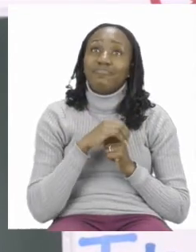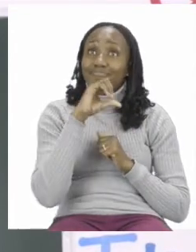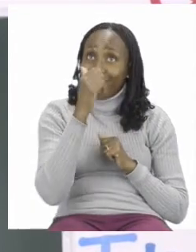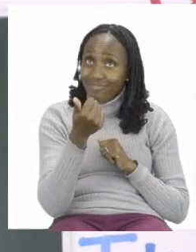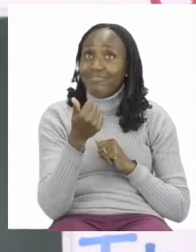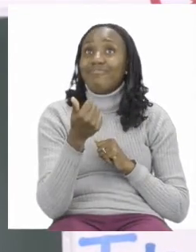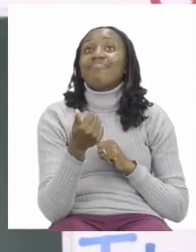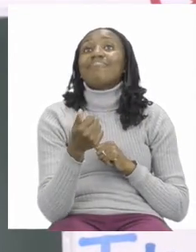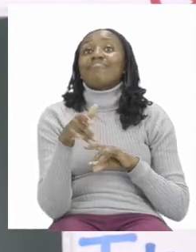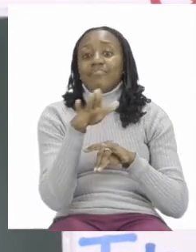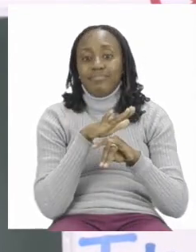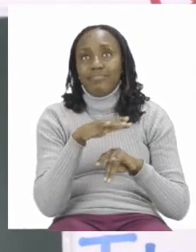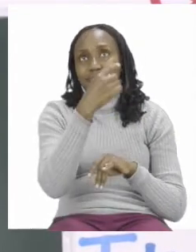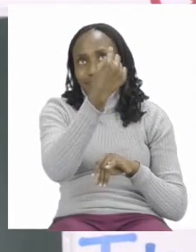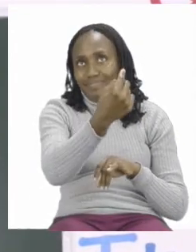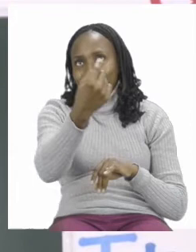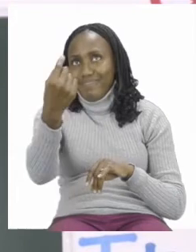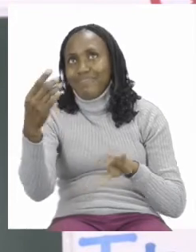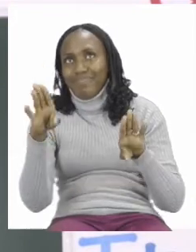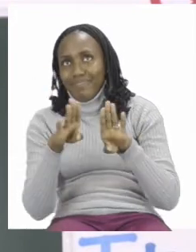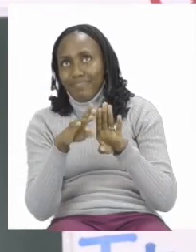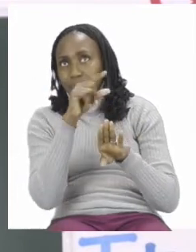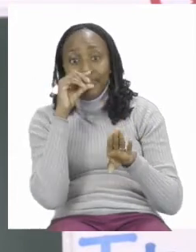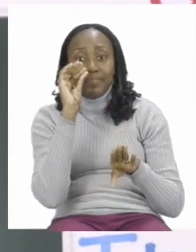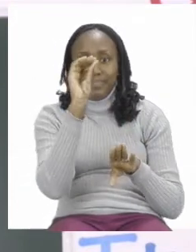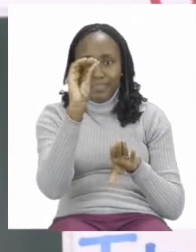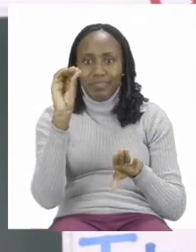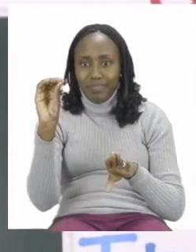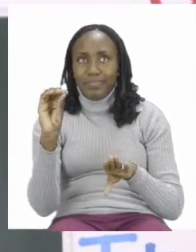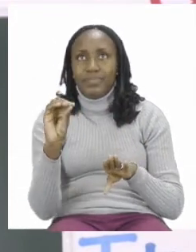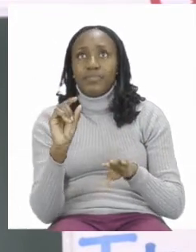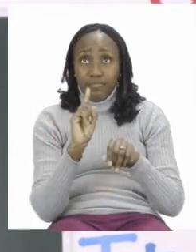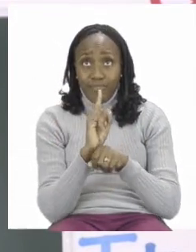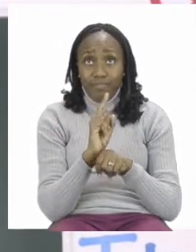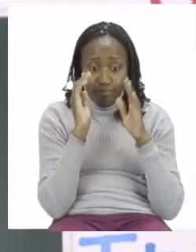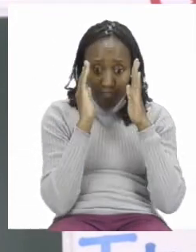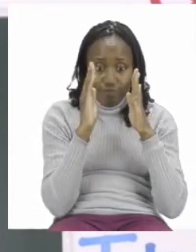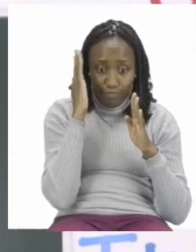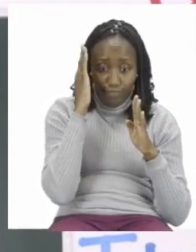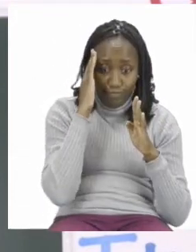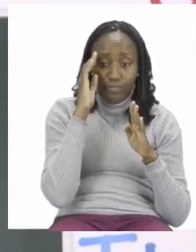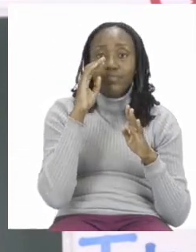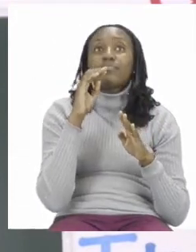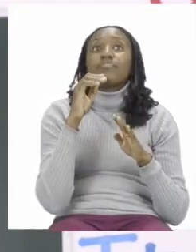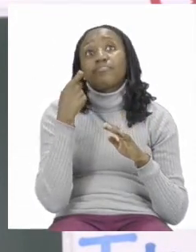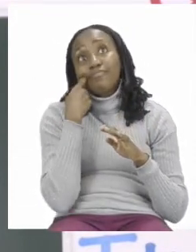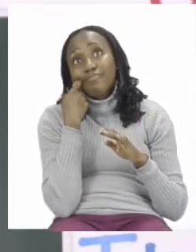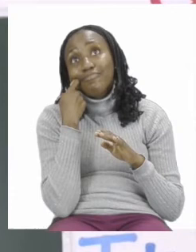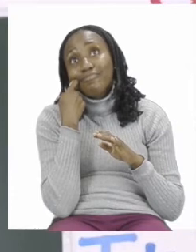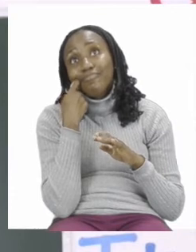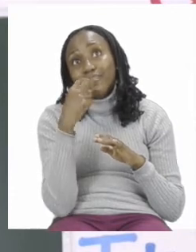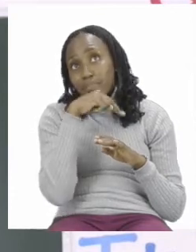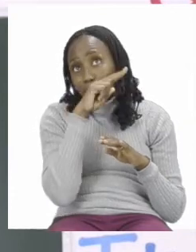is going to be your job to fill in. If you're not sure, start with the ones that you already know, like the fish, the